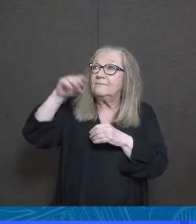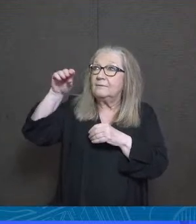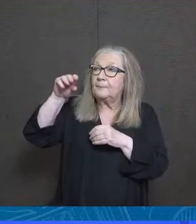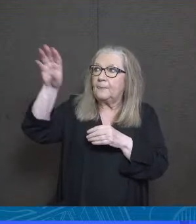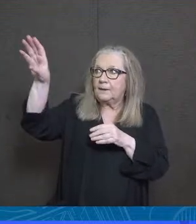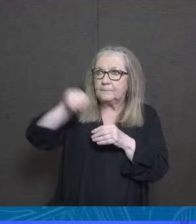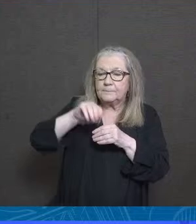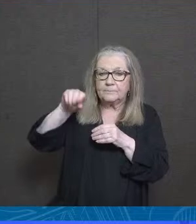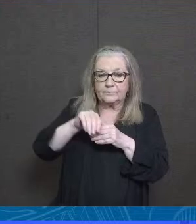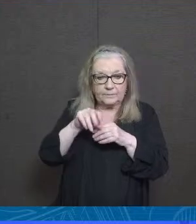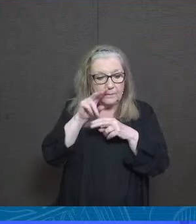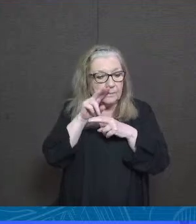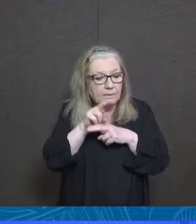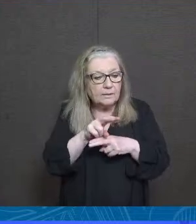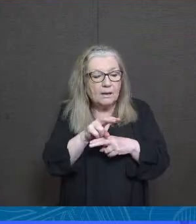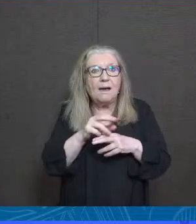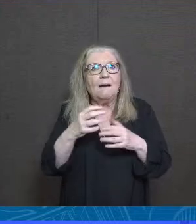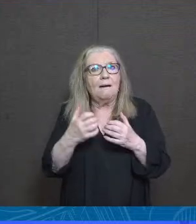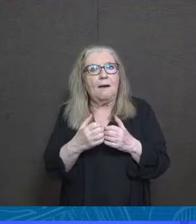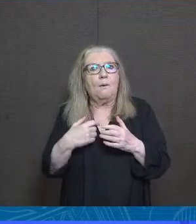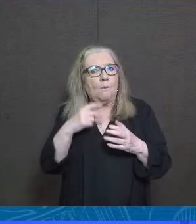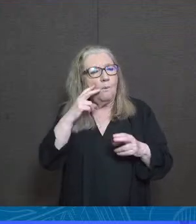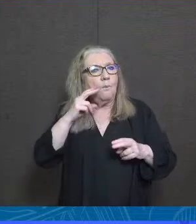post-disaster assessment of flood.